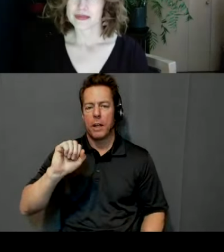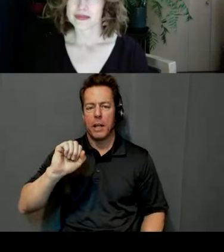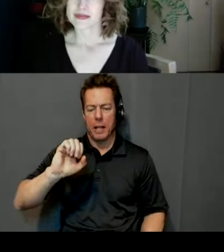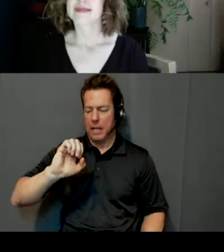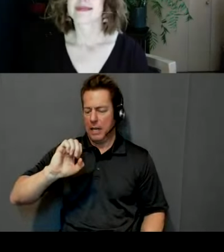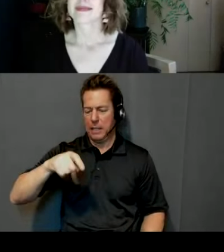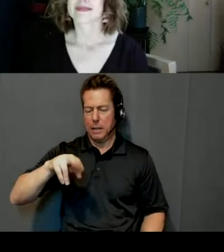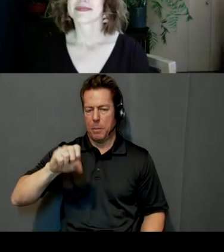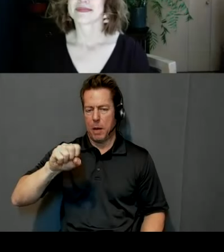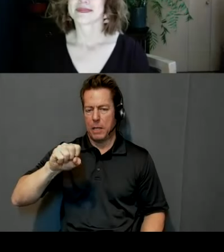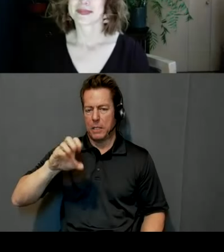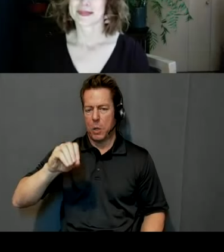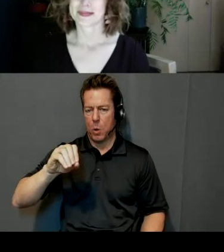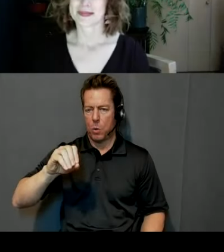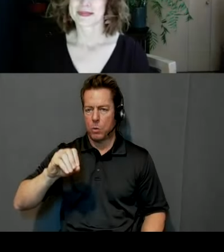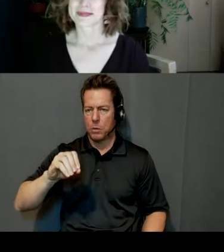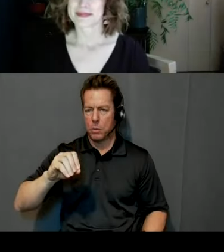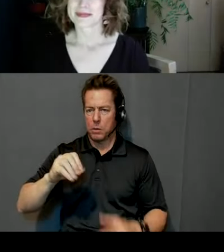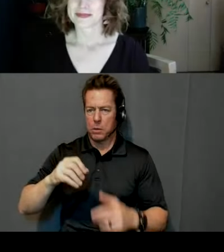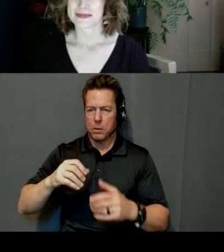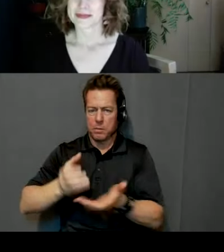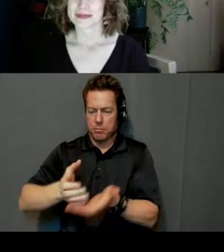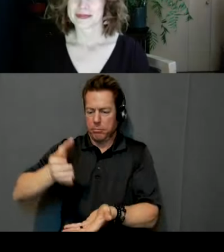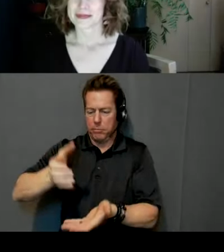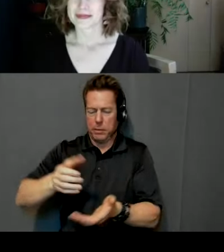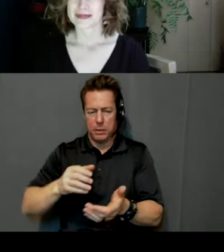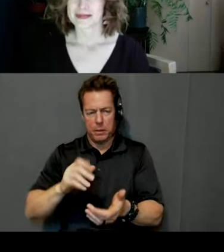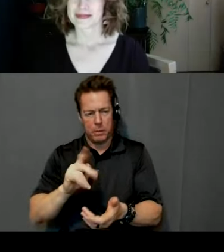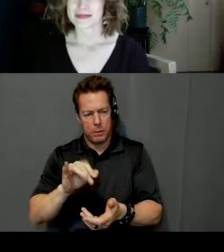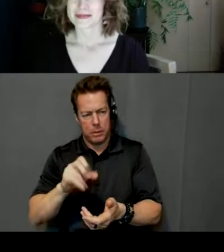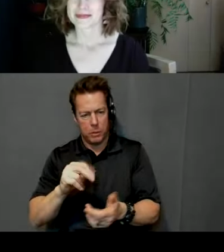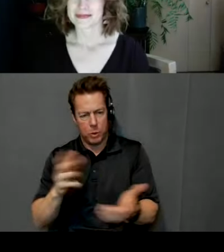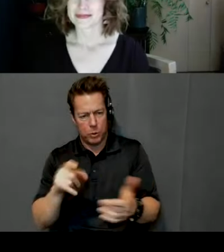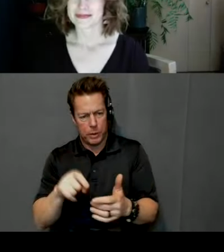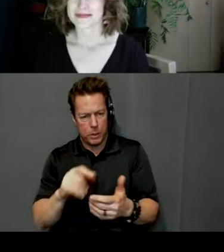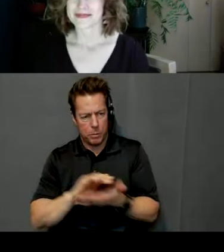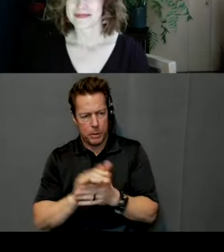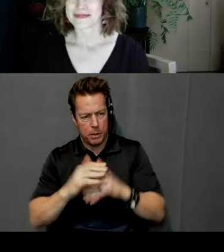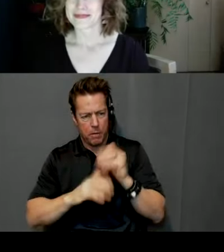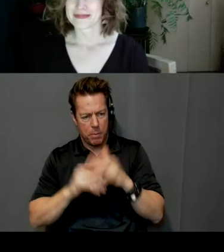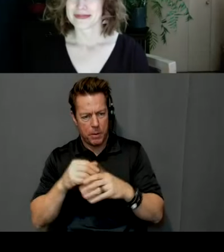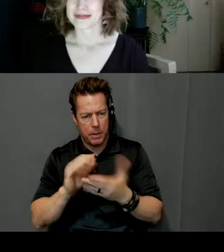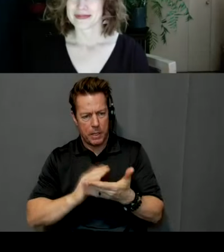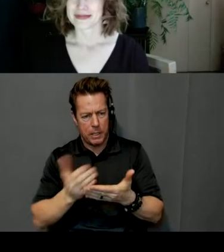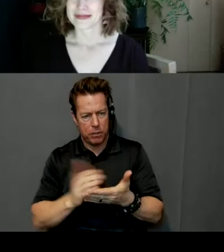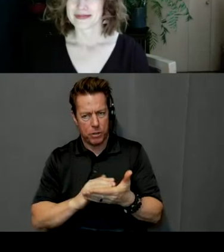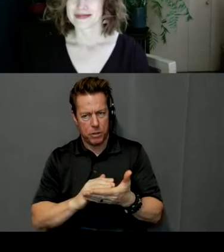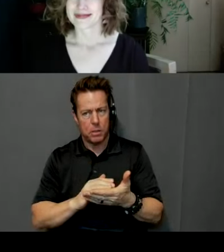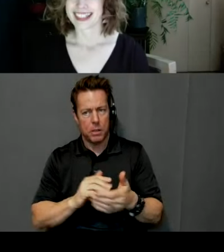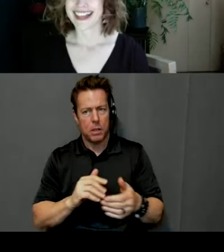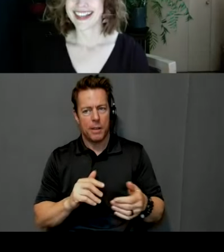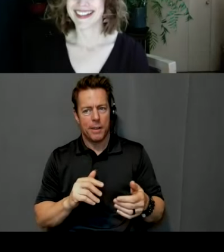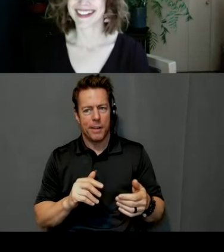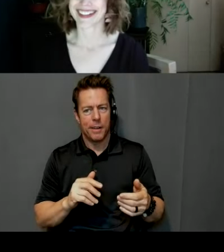percolators. And so Kristen had asked me like, oh, what do you need to be comfortable in the kitchen? I was like, I definitely